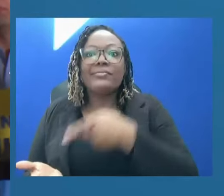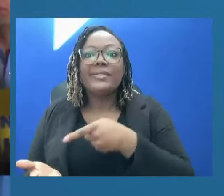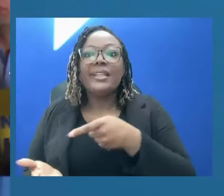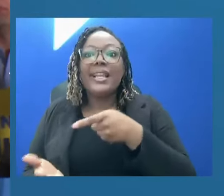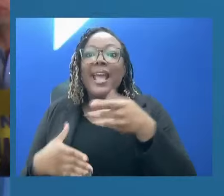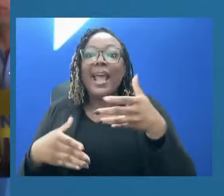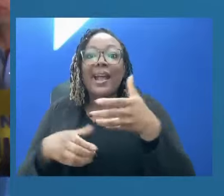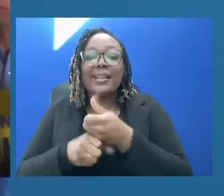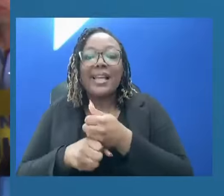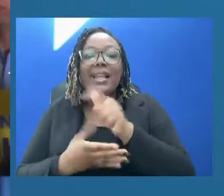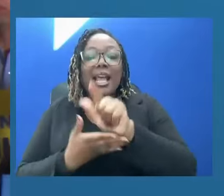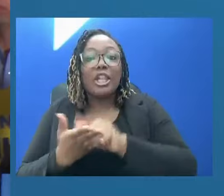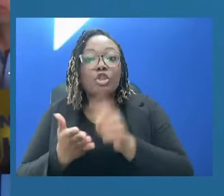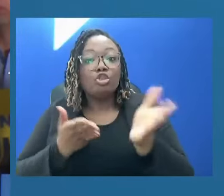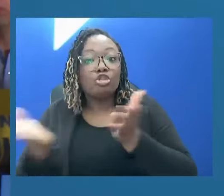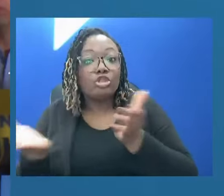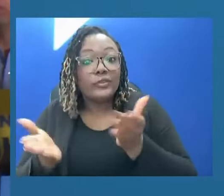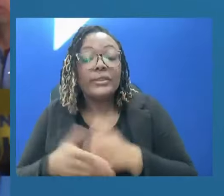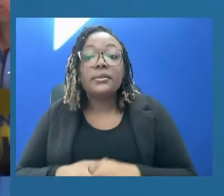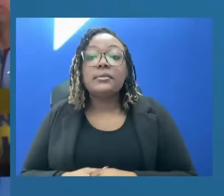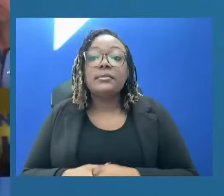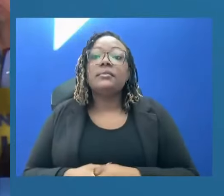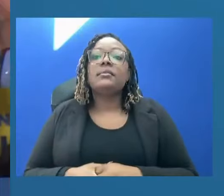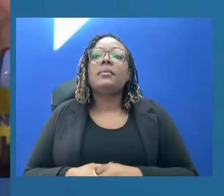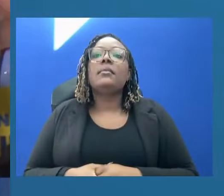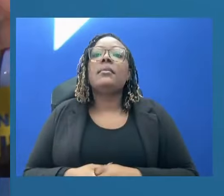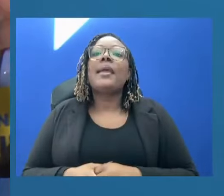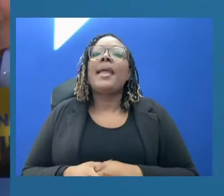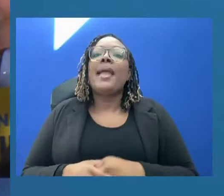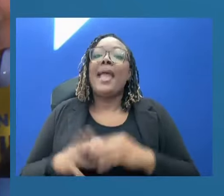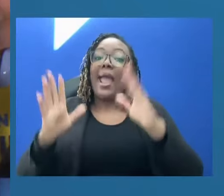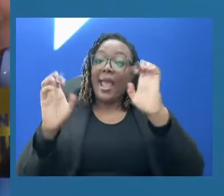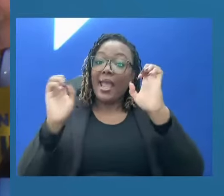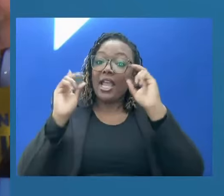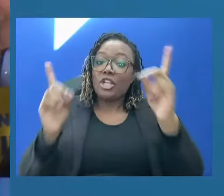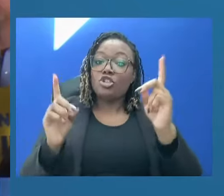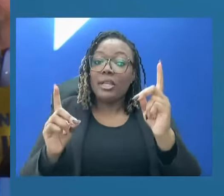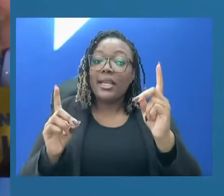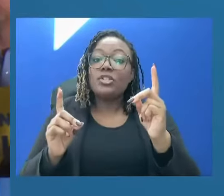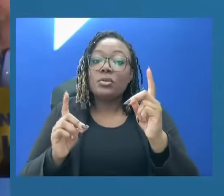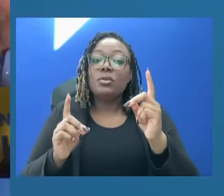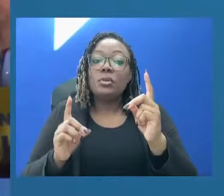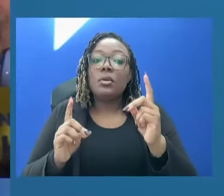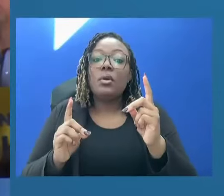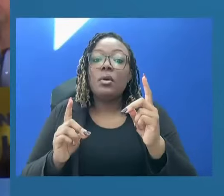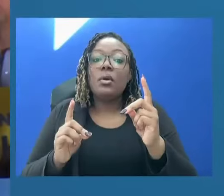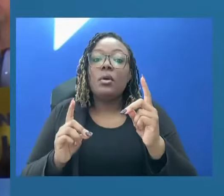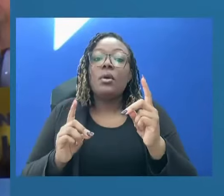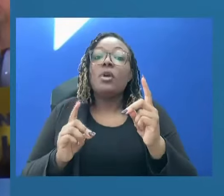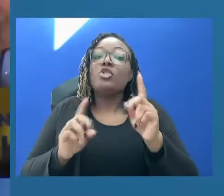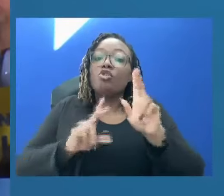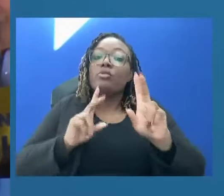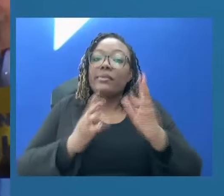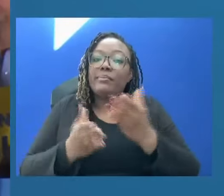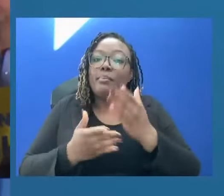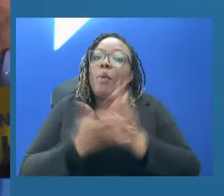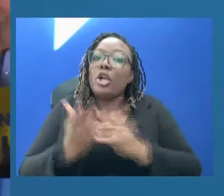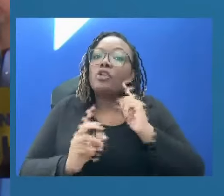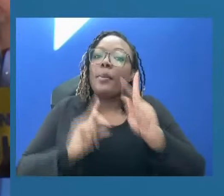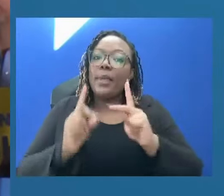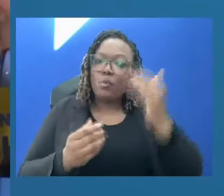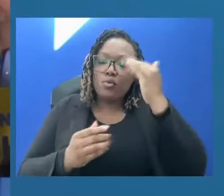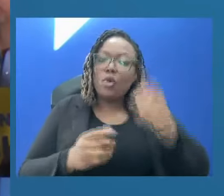Consolidated legal services, an educational campaign so people know the do's and the don'ts. The schools